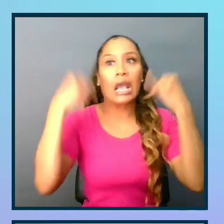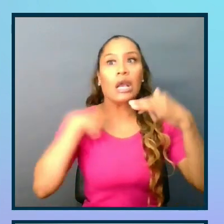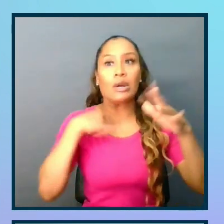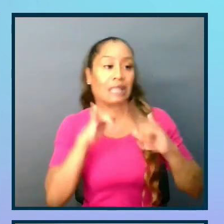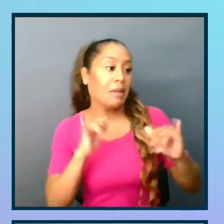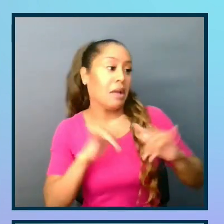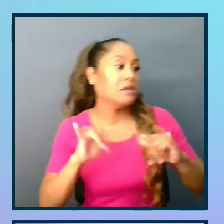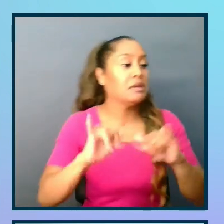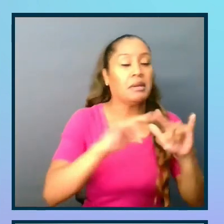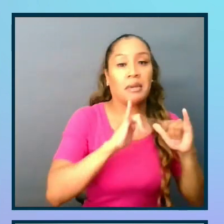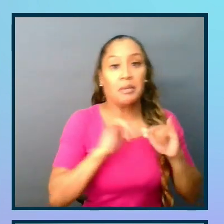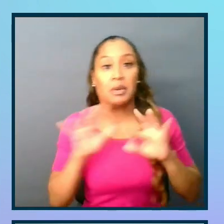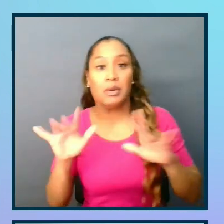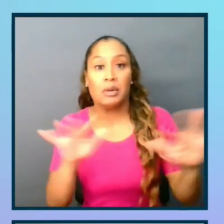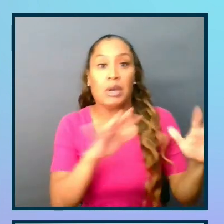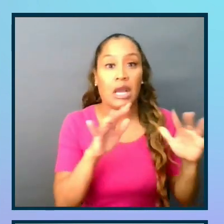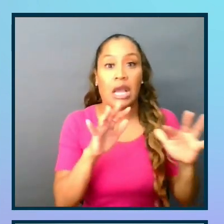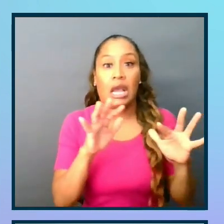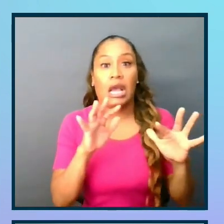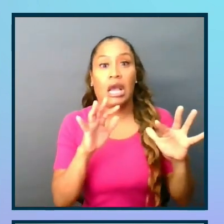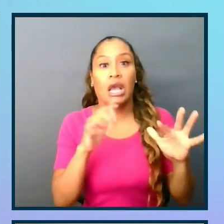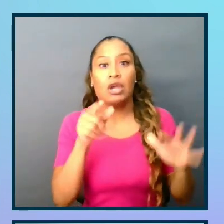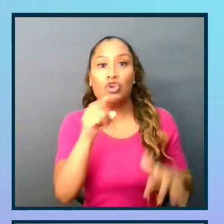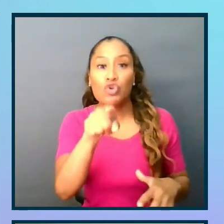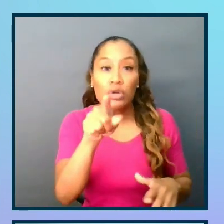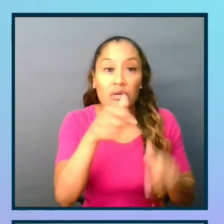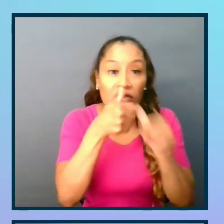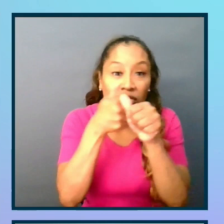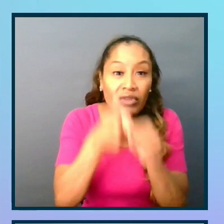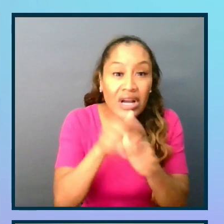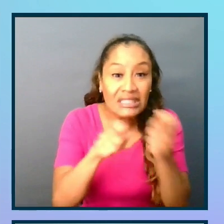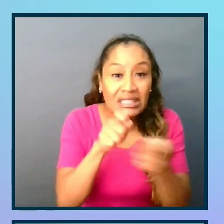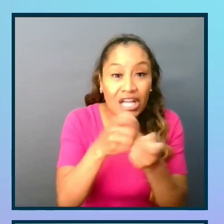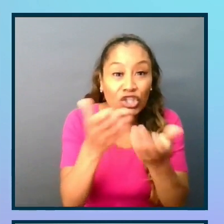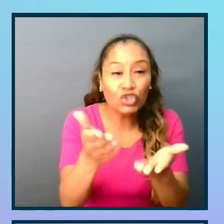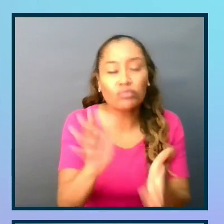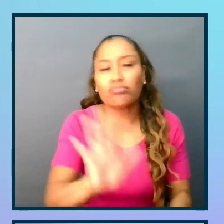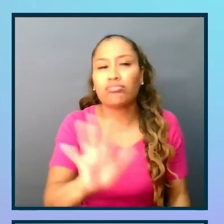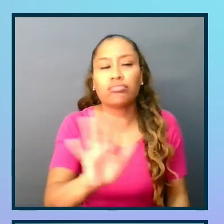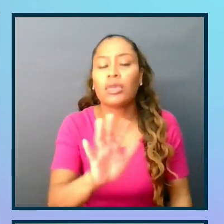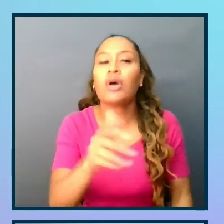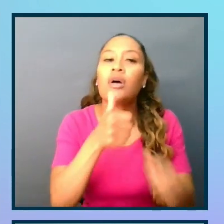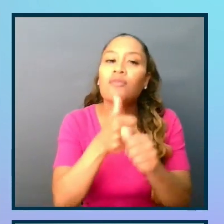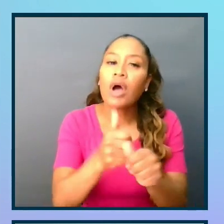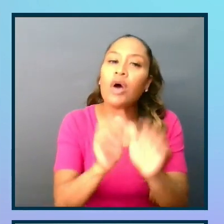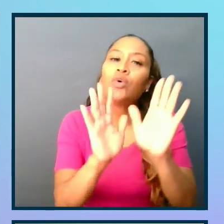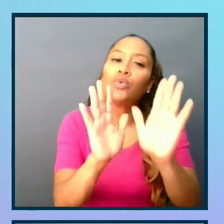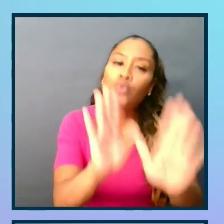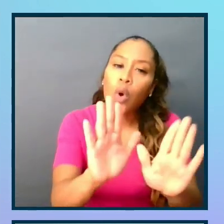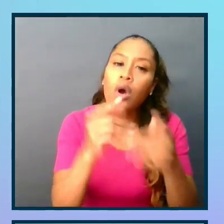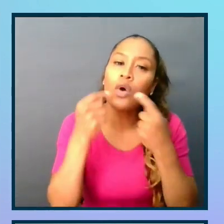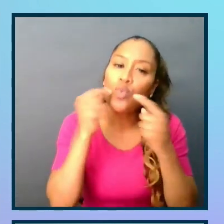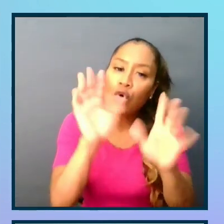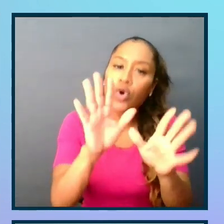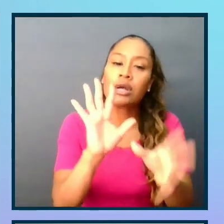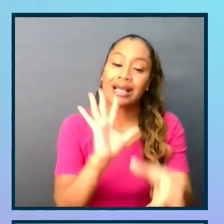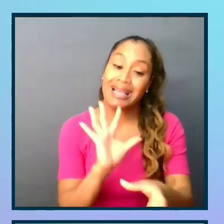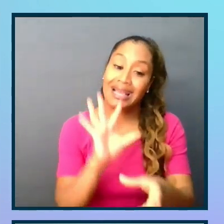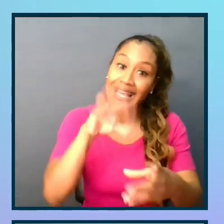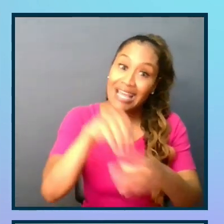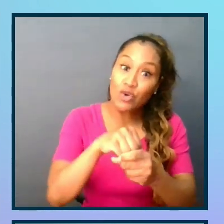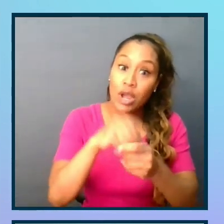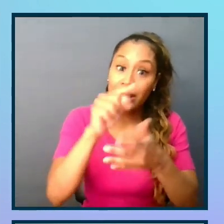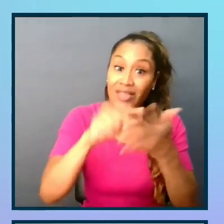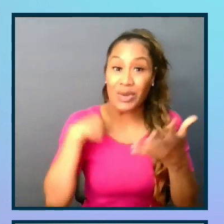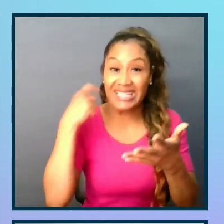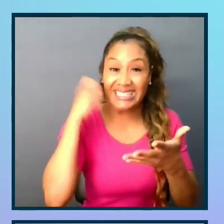time, because it happens to work for us, that you have to do it for you as well. Do what works for you. Try to integrate those things as best you